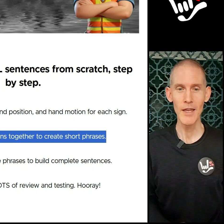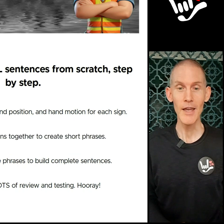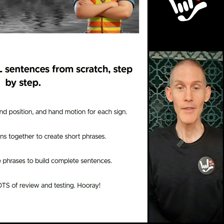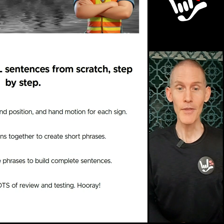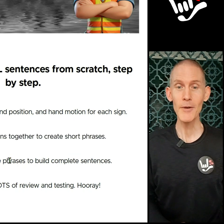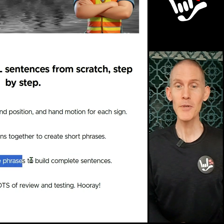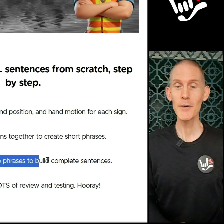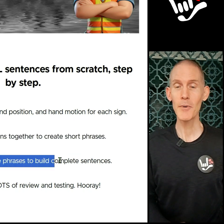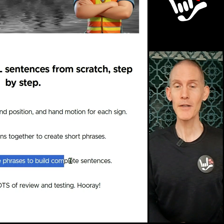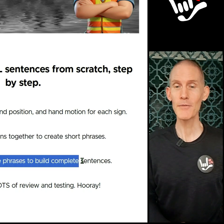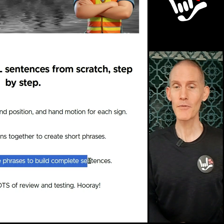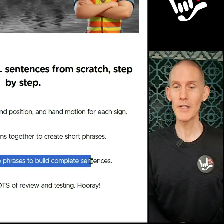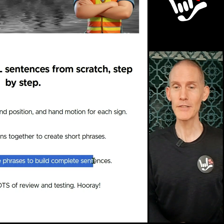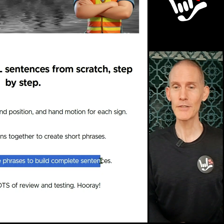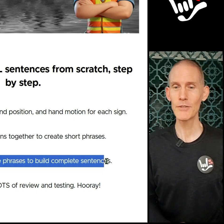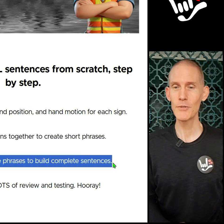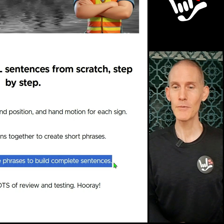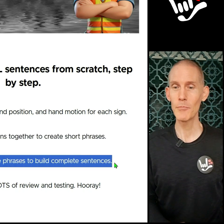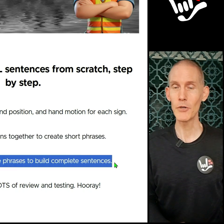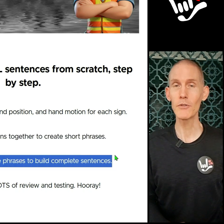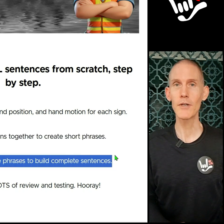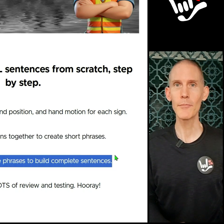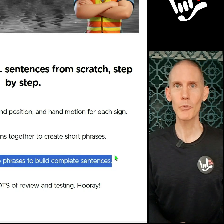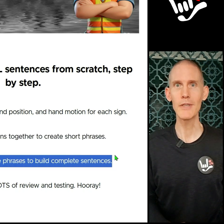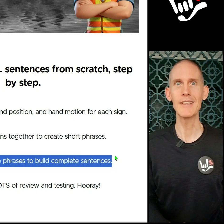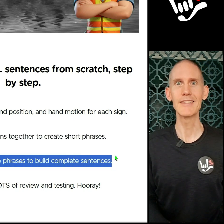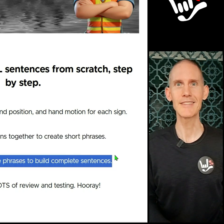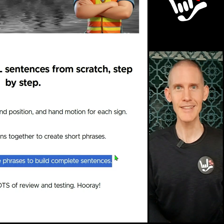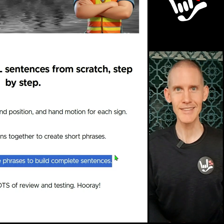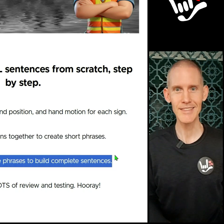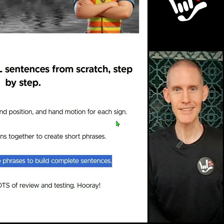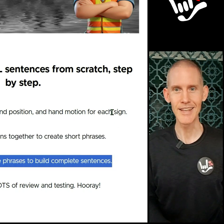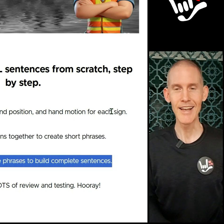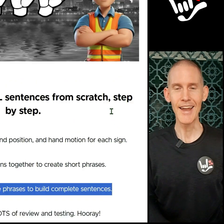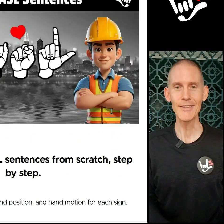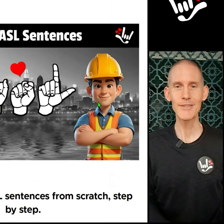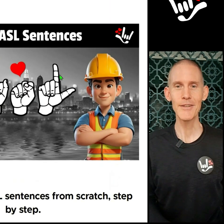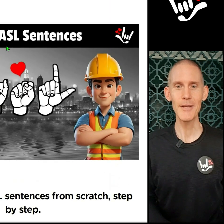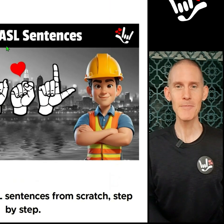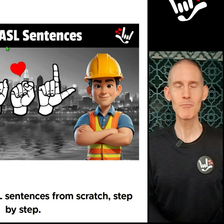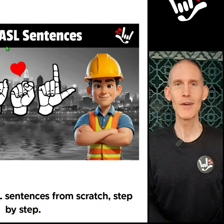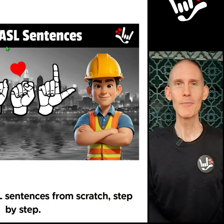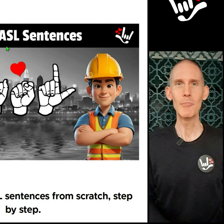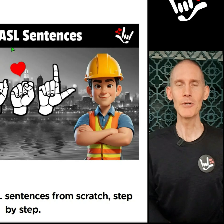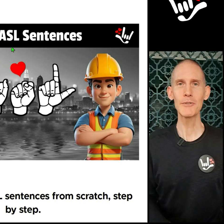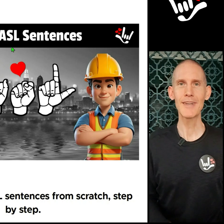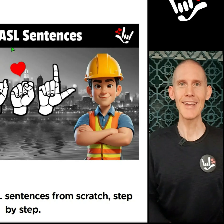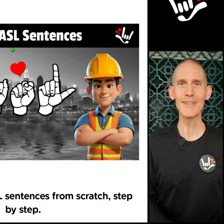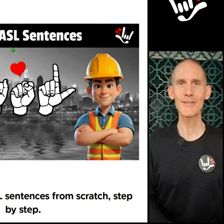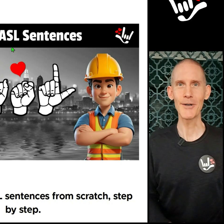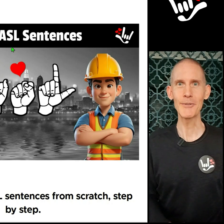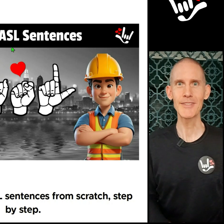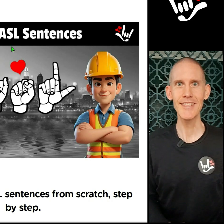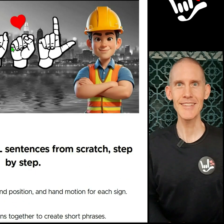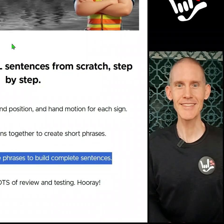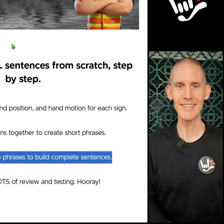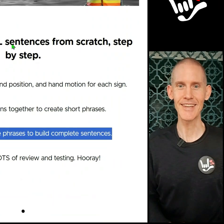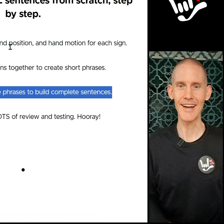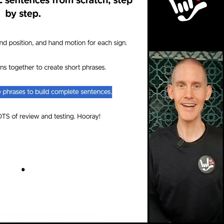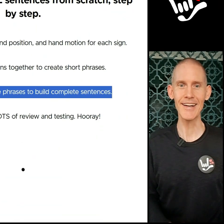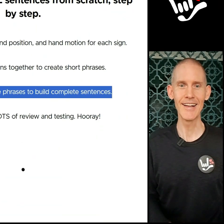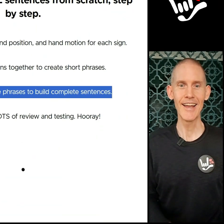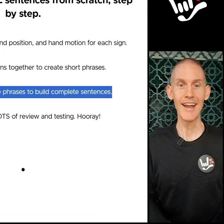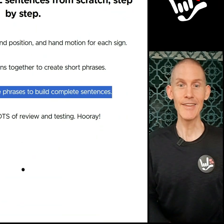phrases. Then we combine the phrases to build complete sentences. Hence the name, Build ASL